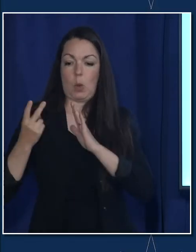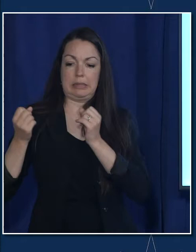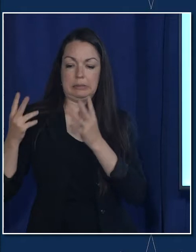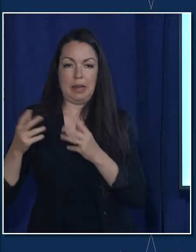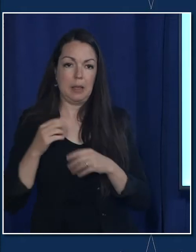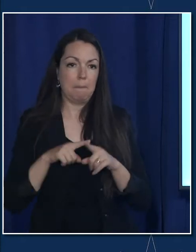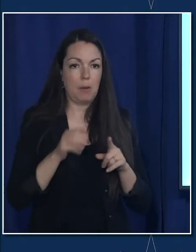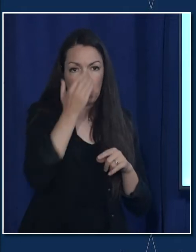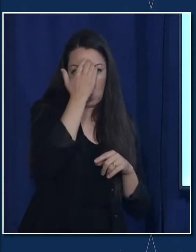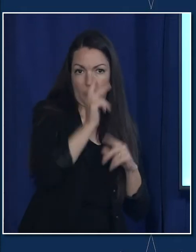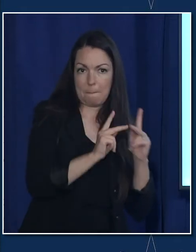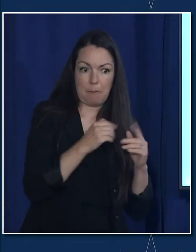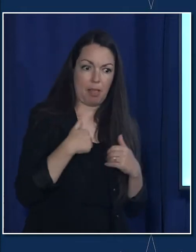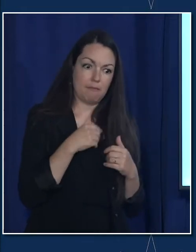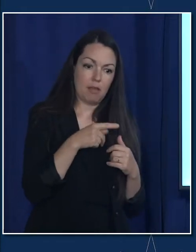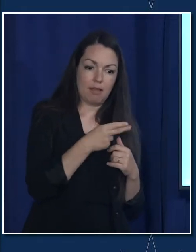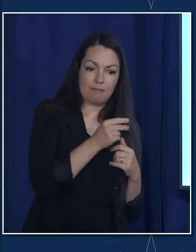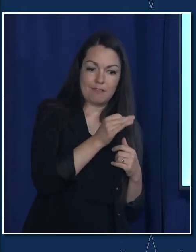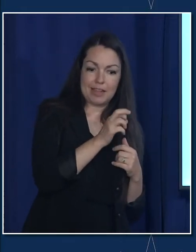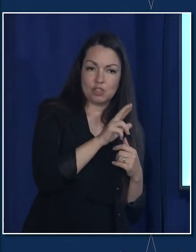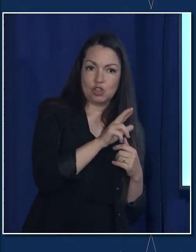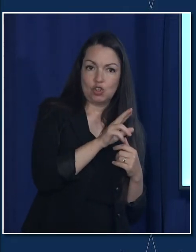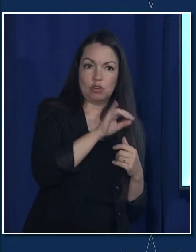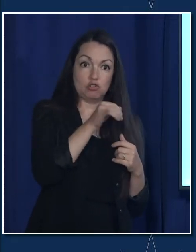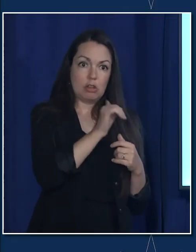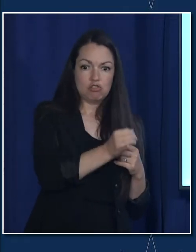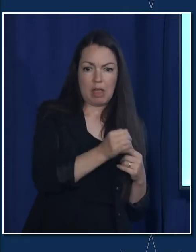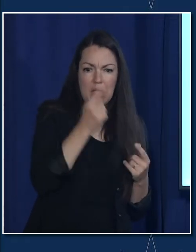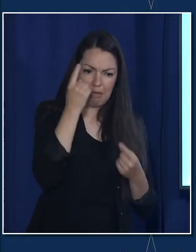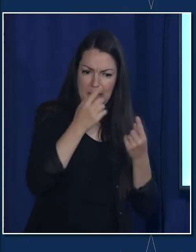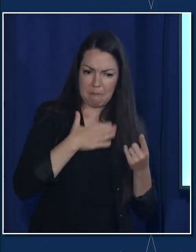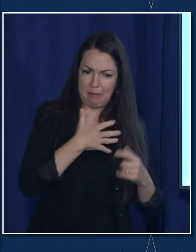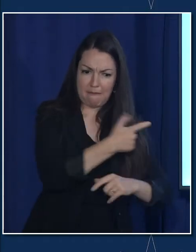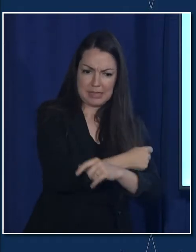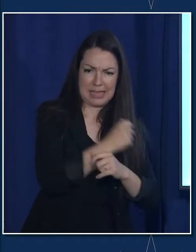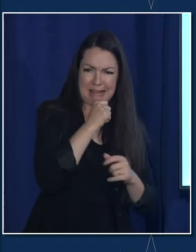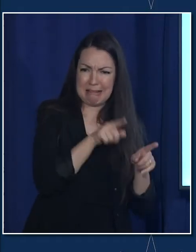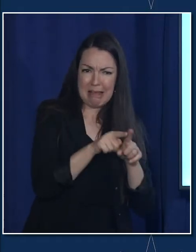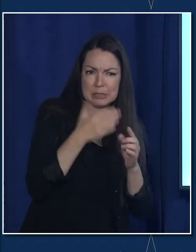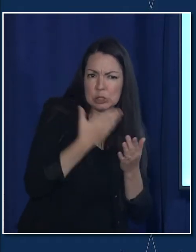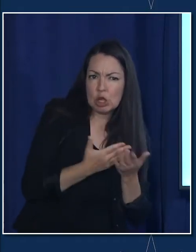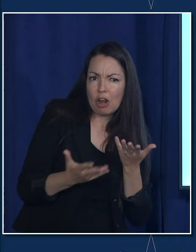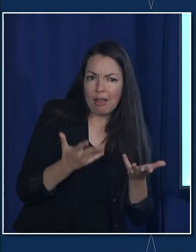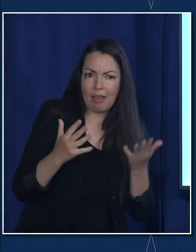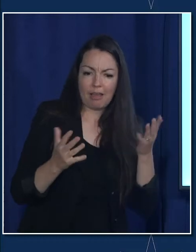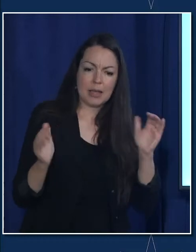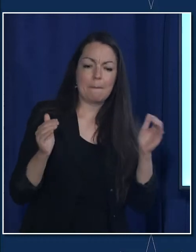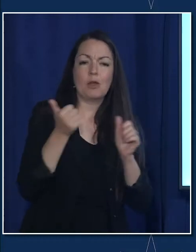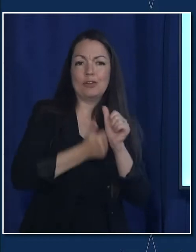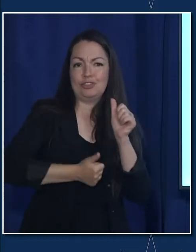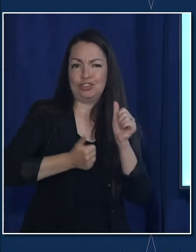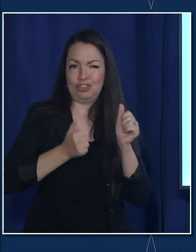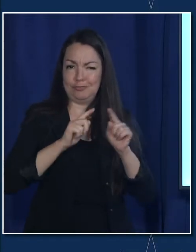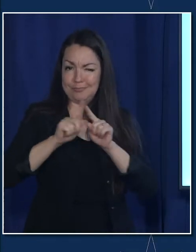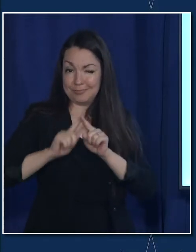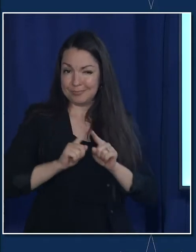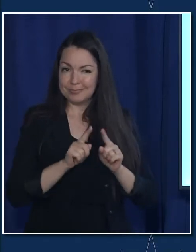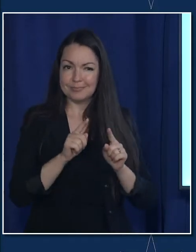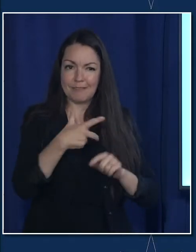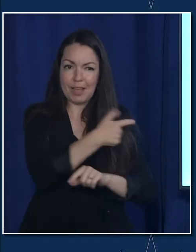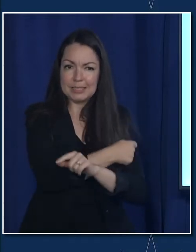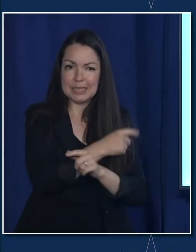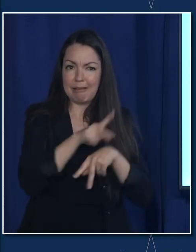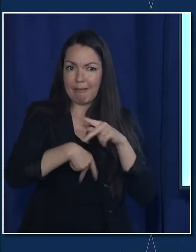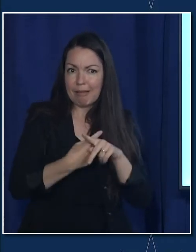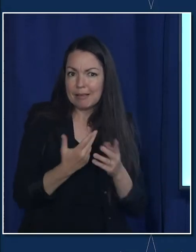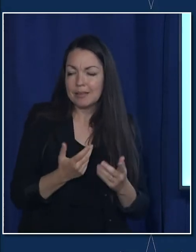got Pfizer or J&J are probably going, oh my gosh, is my vaccine not as good? Yeah. What is your message to them? Yeah, absolutely. So, a couple things.